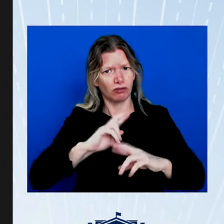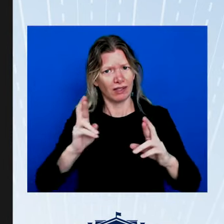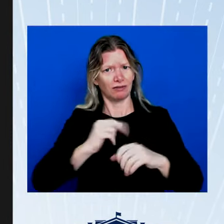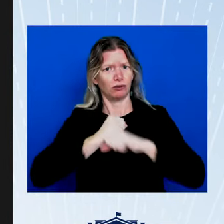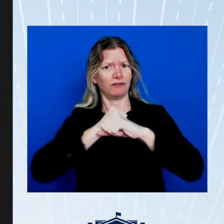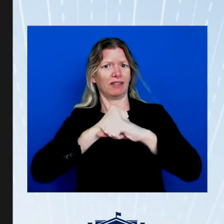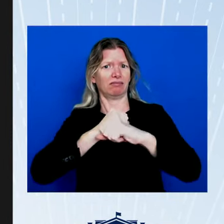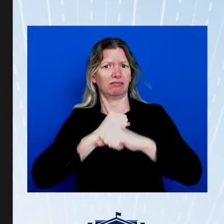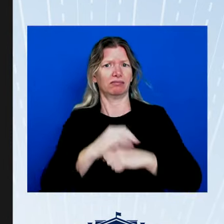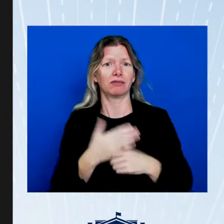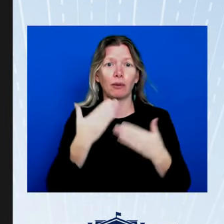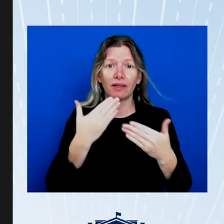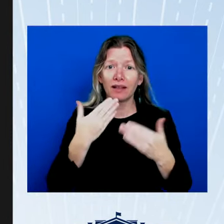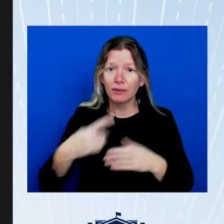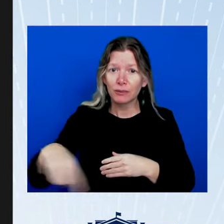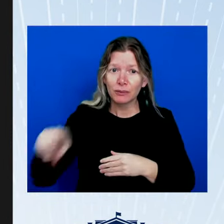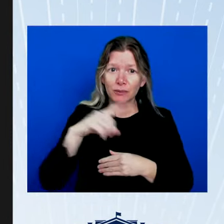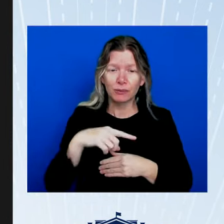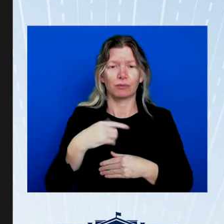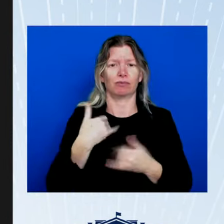mic back to Hannah.